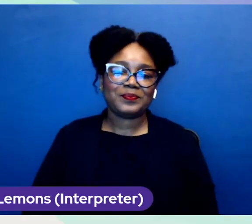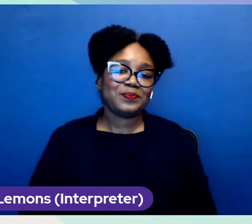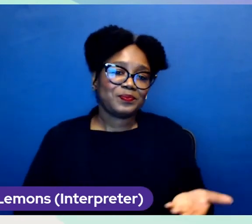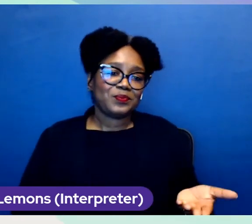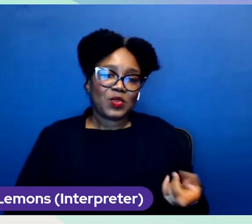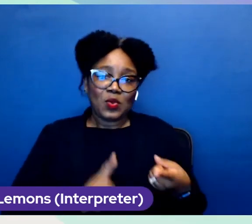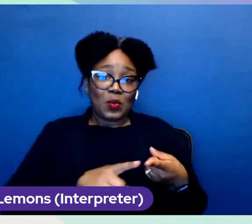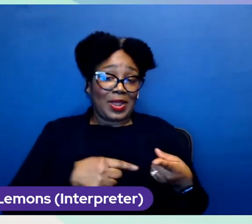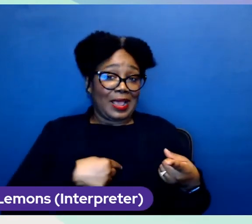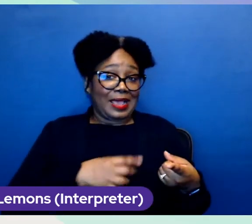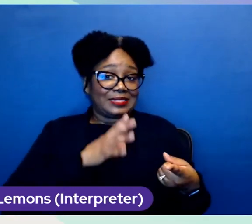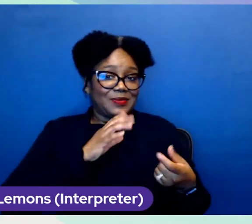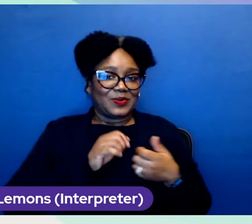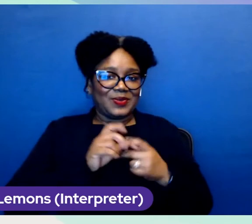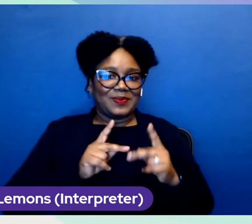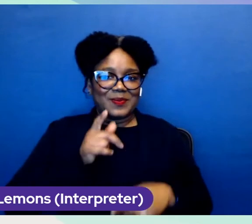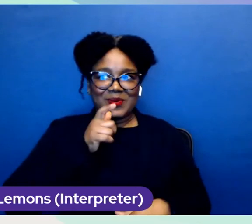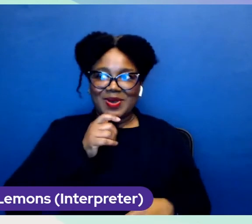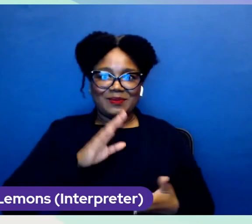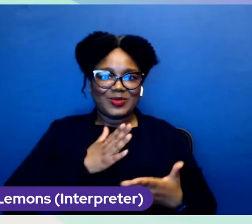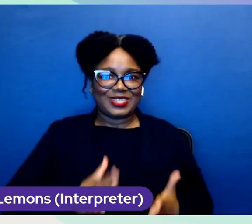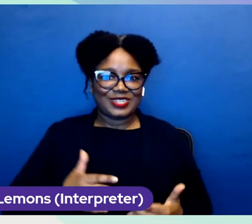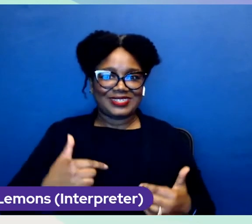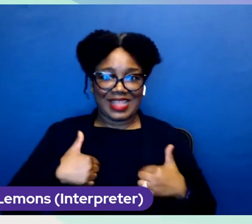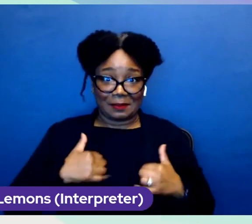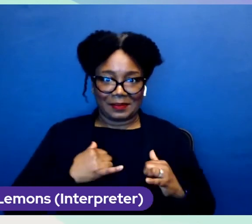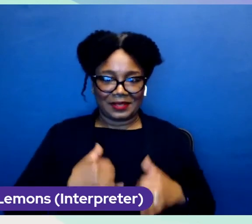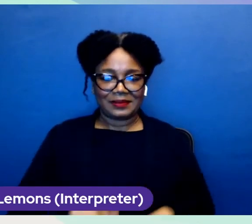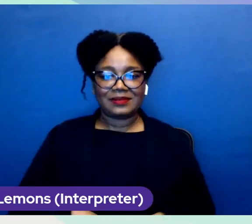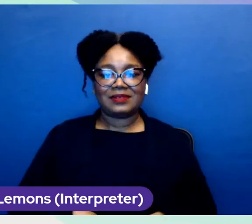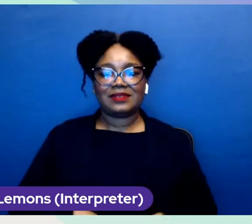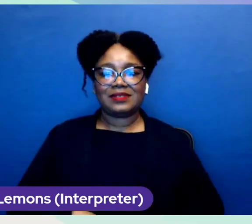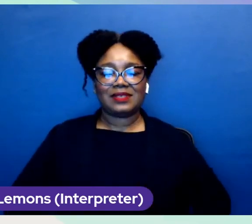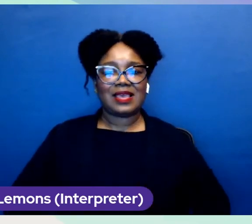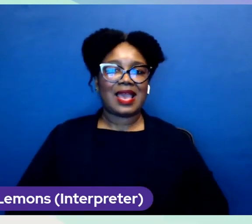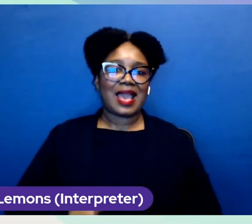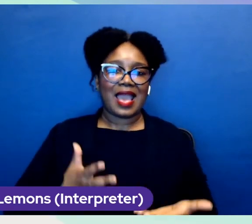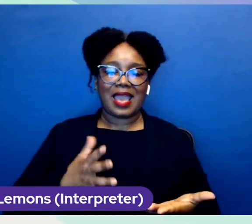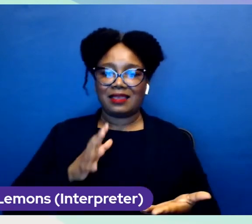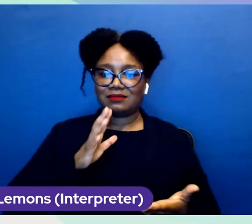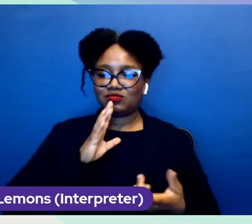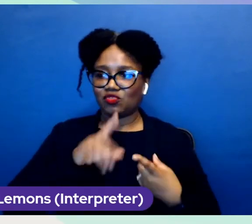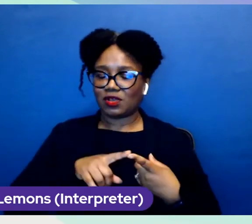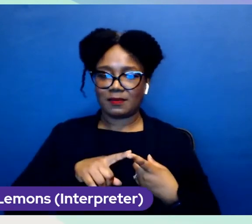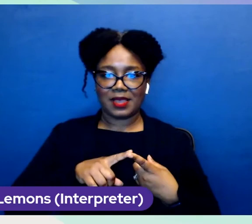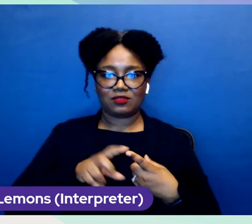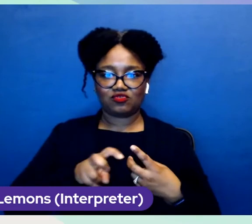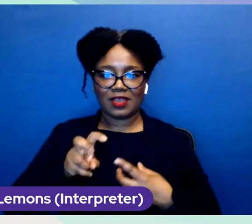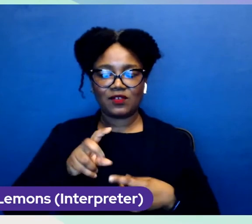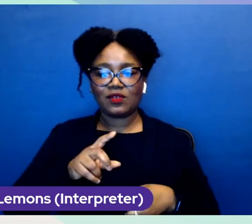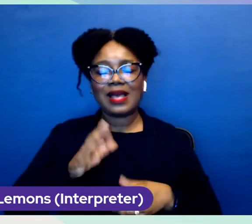the opportunity to travel vastly. But also I represent the musician who's not been able to leave the country, who's still looking up to the